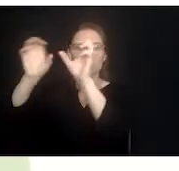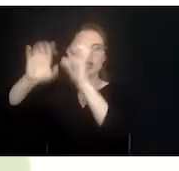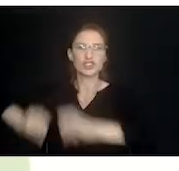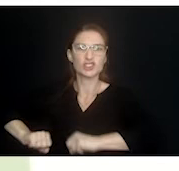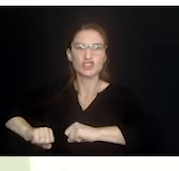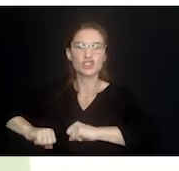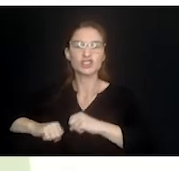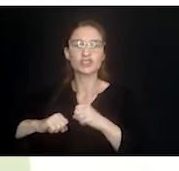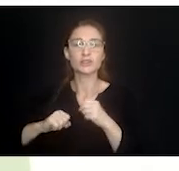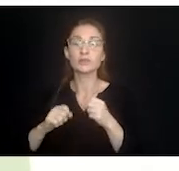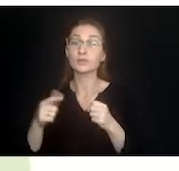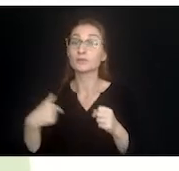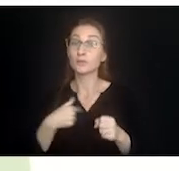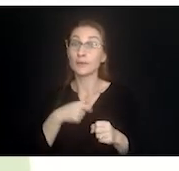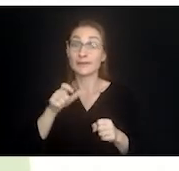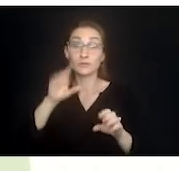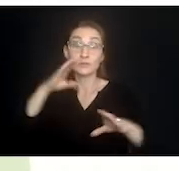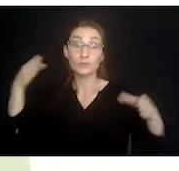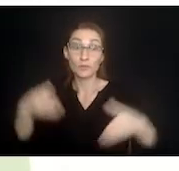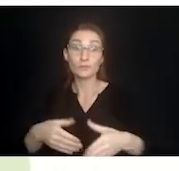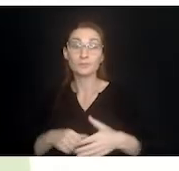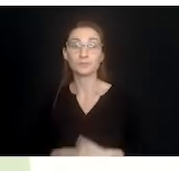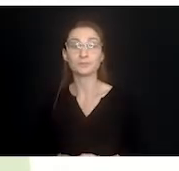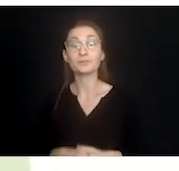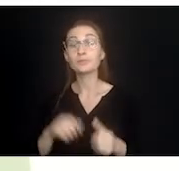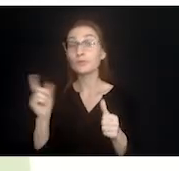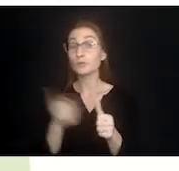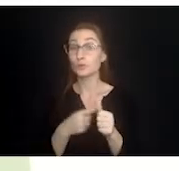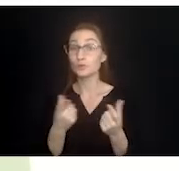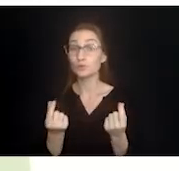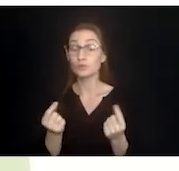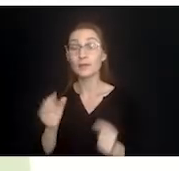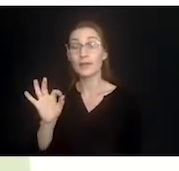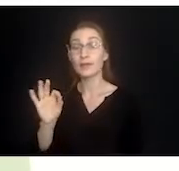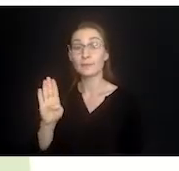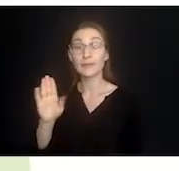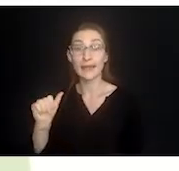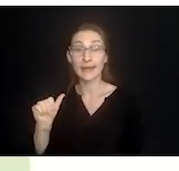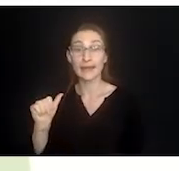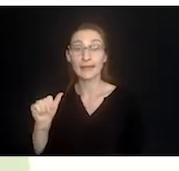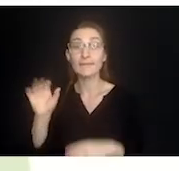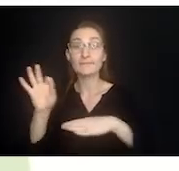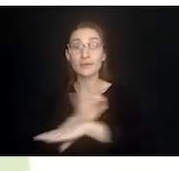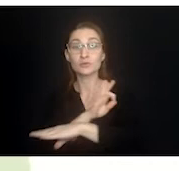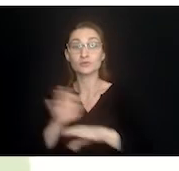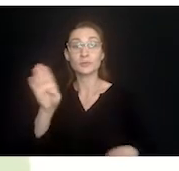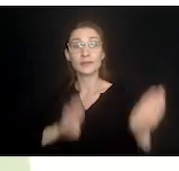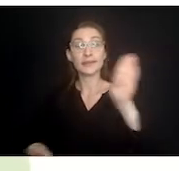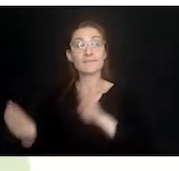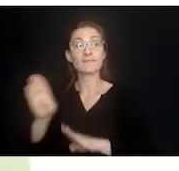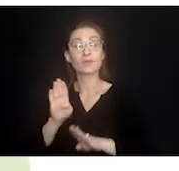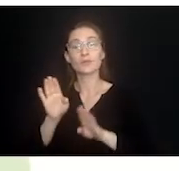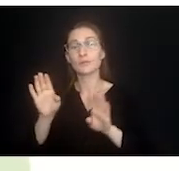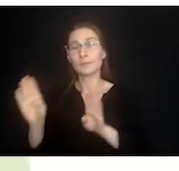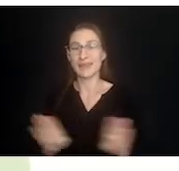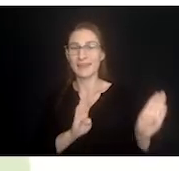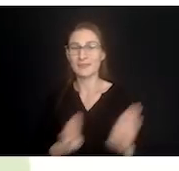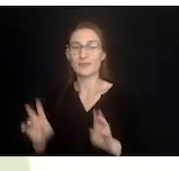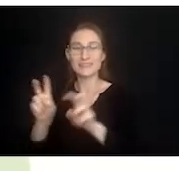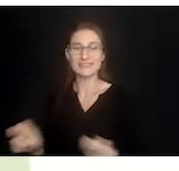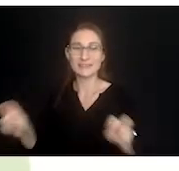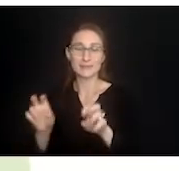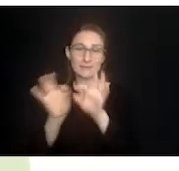picture frames, or throwing things. So one of the first things we needed to complete was an FBA, or functional